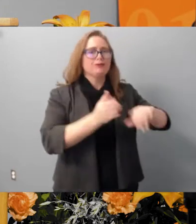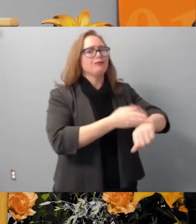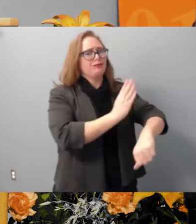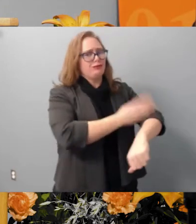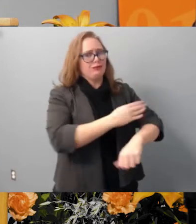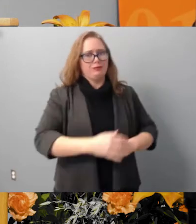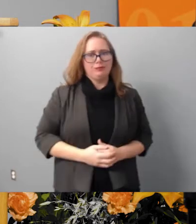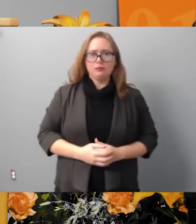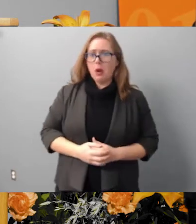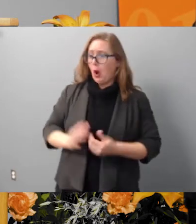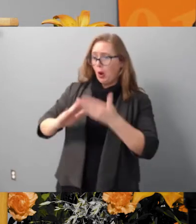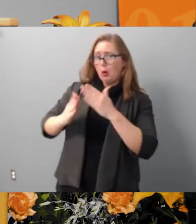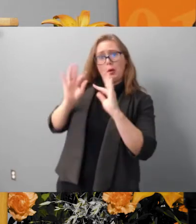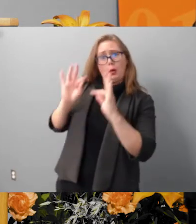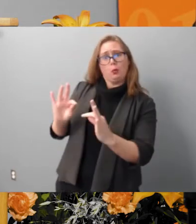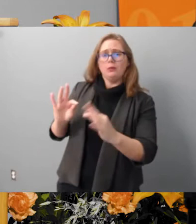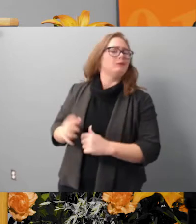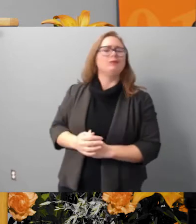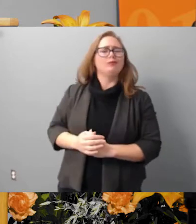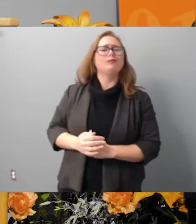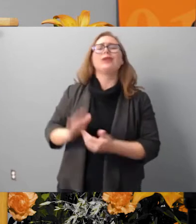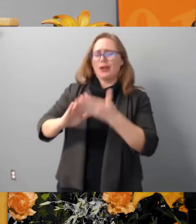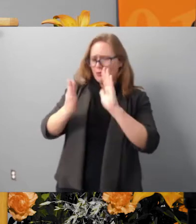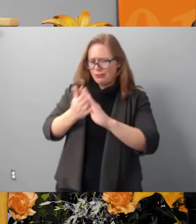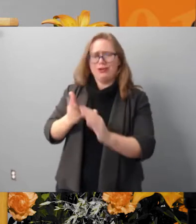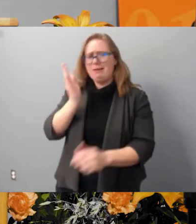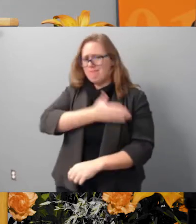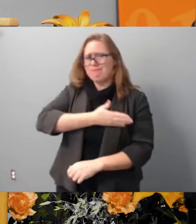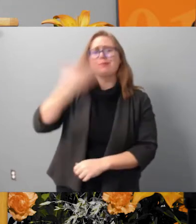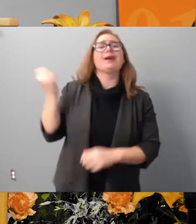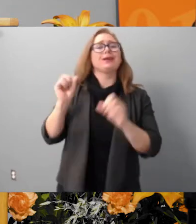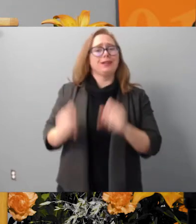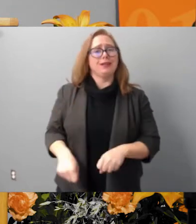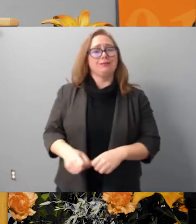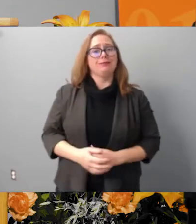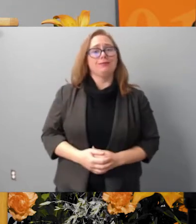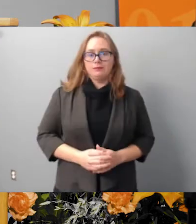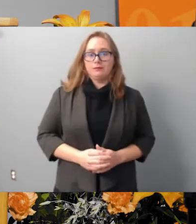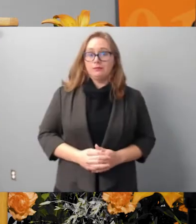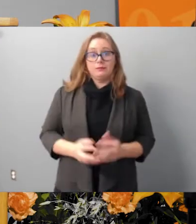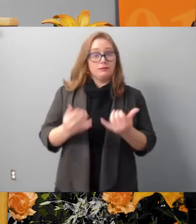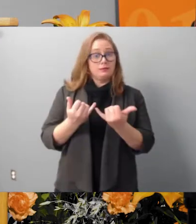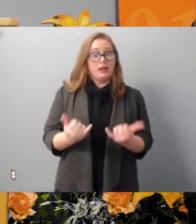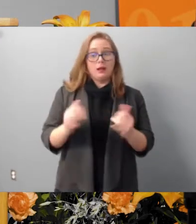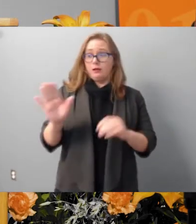better than it is now. It may already be great, but you can make it even better.